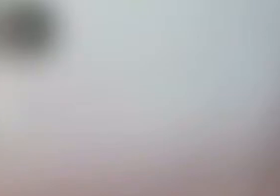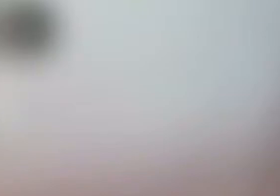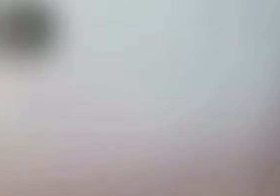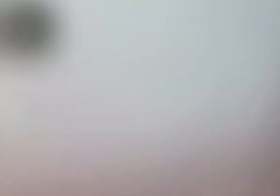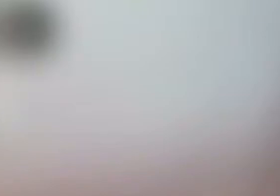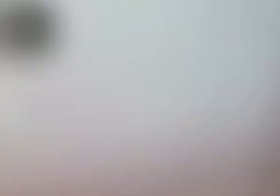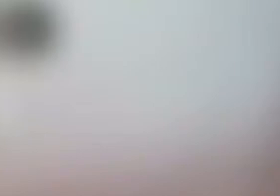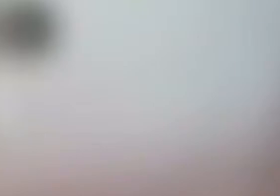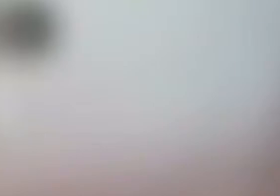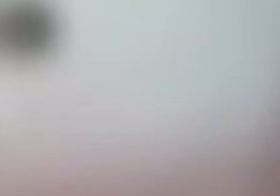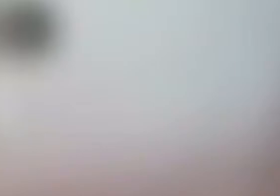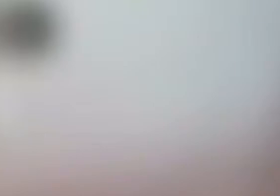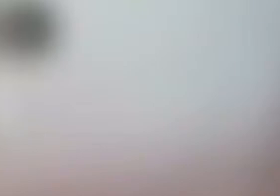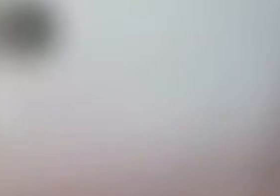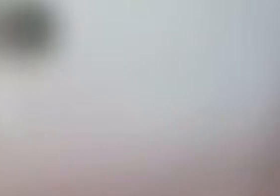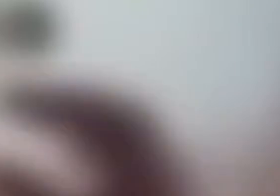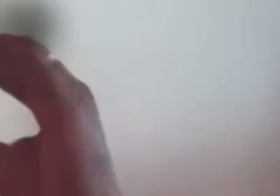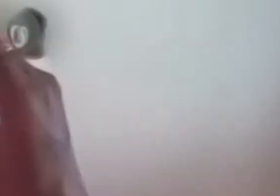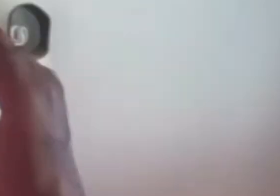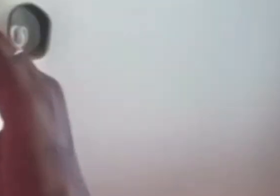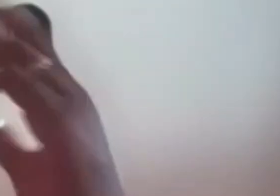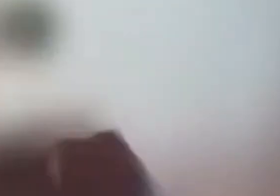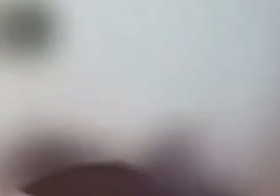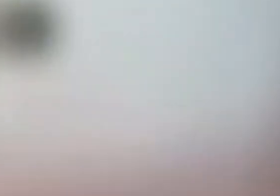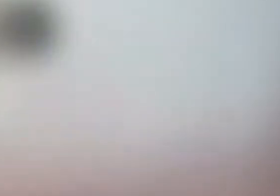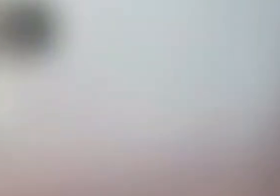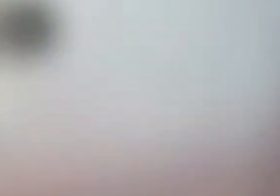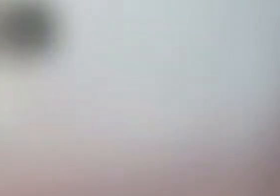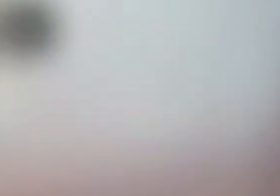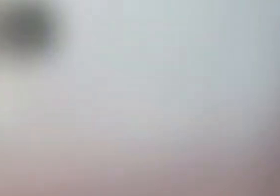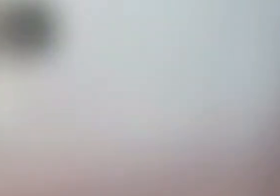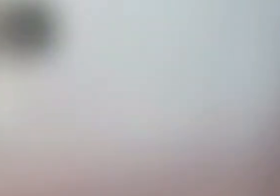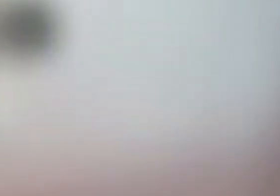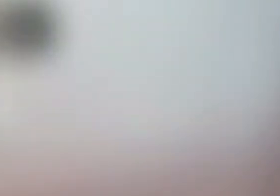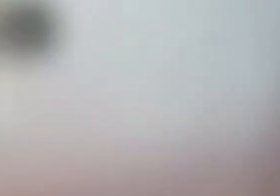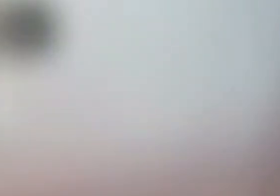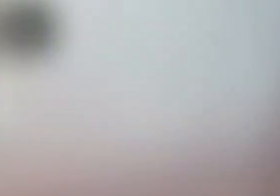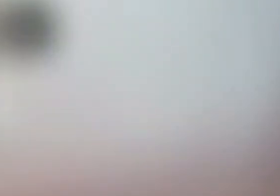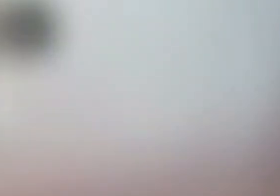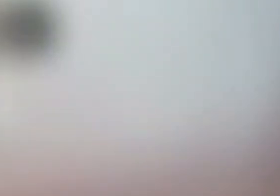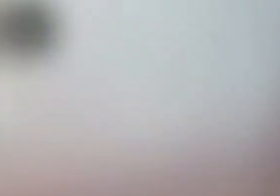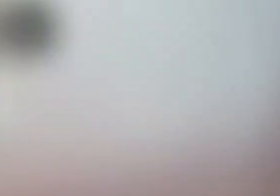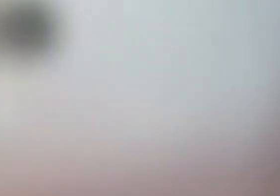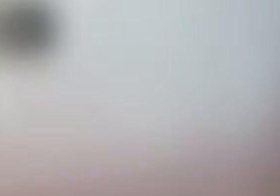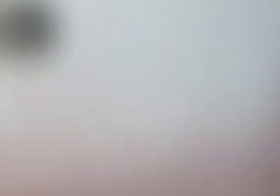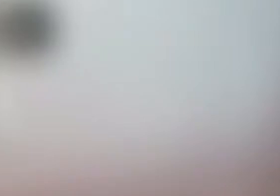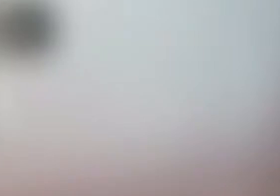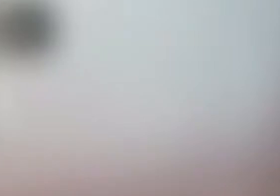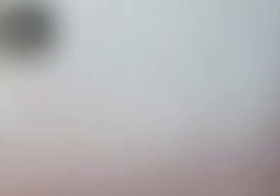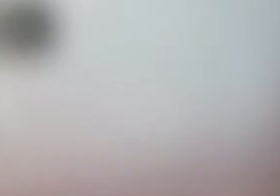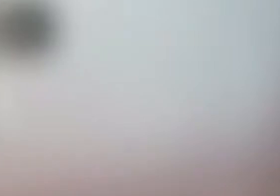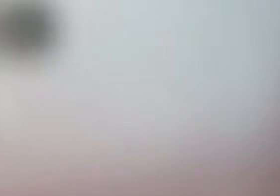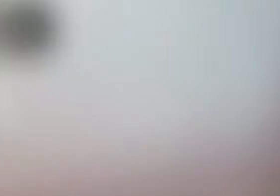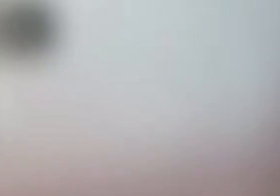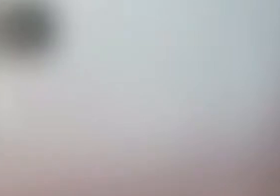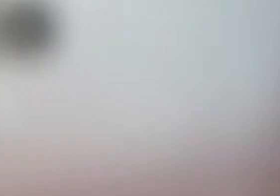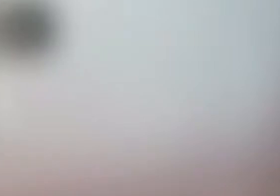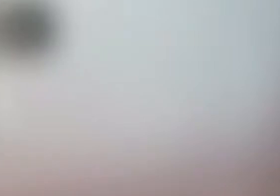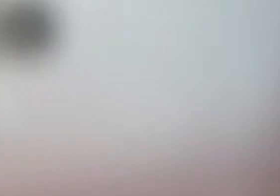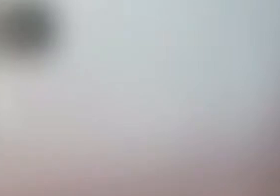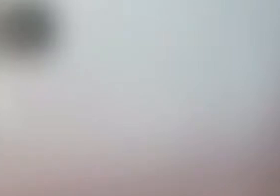one really large study looked at second Johnson & Johnson given 2 months later, and individuals got